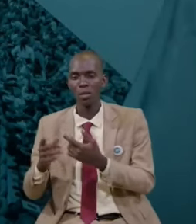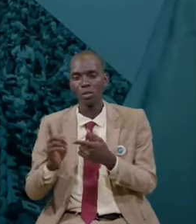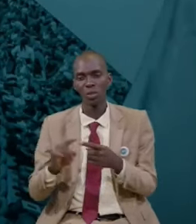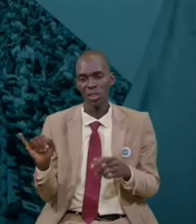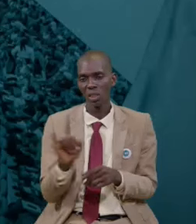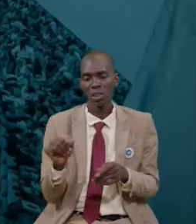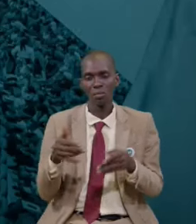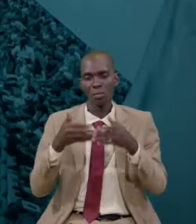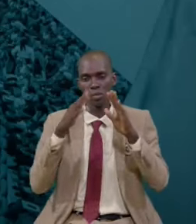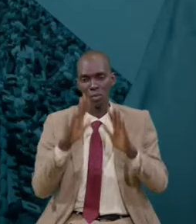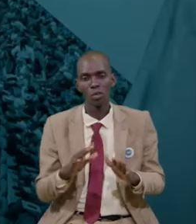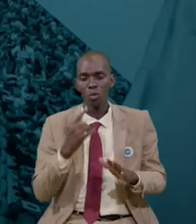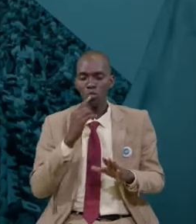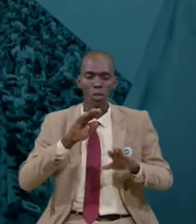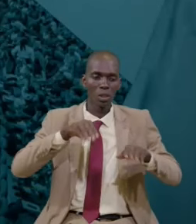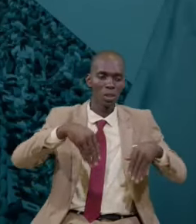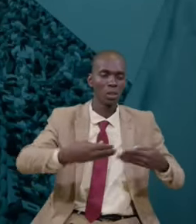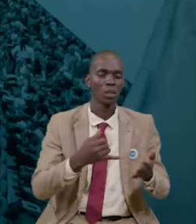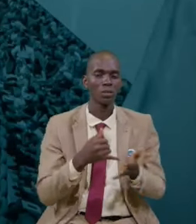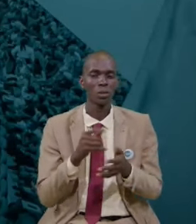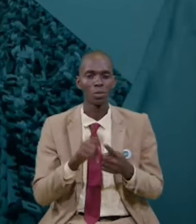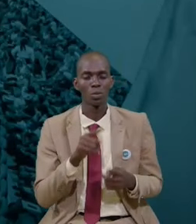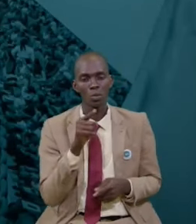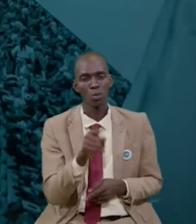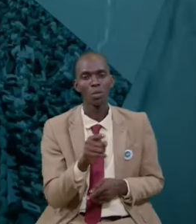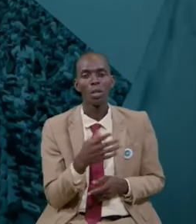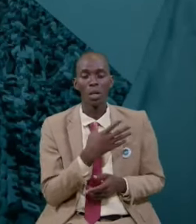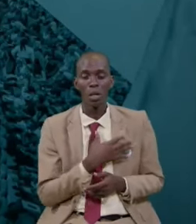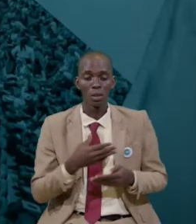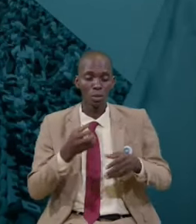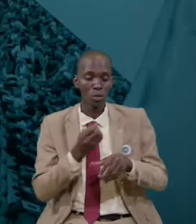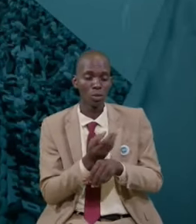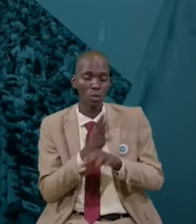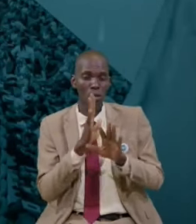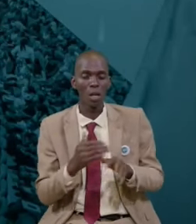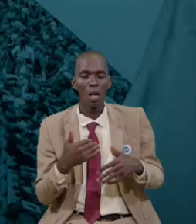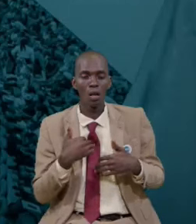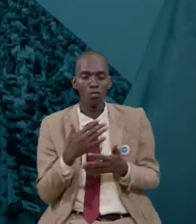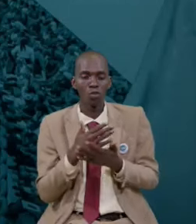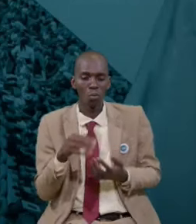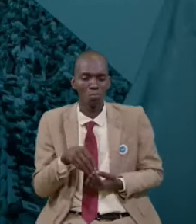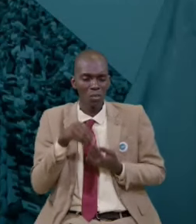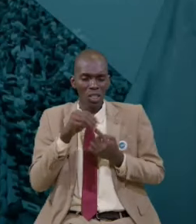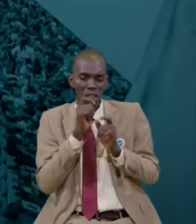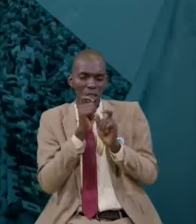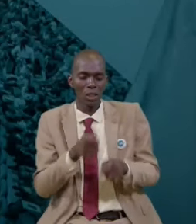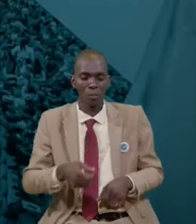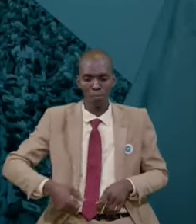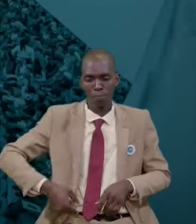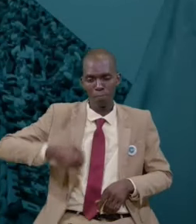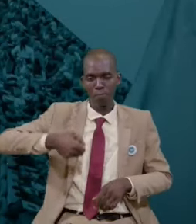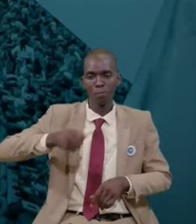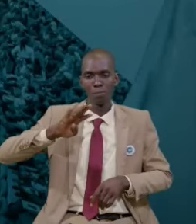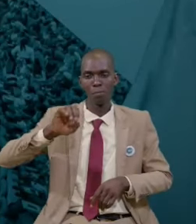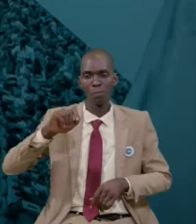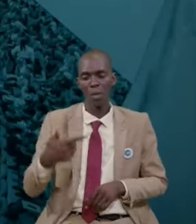Converse package. They will give you the Converse package that contains materials that will